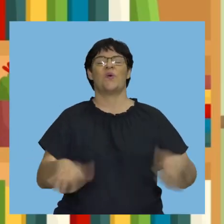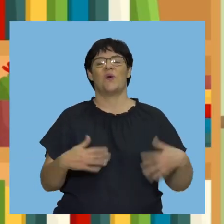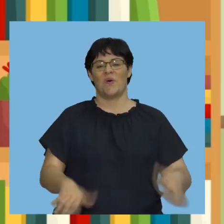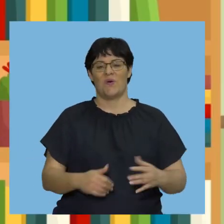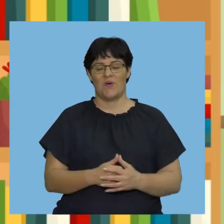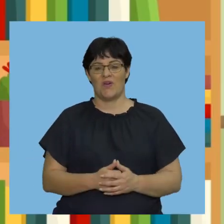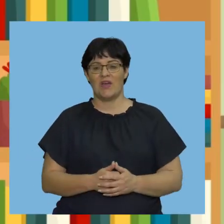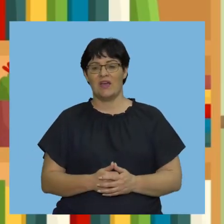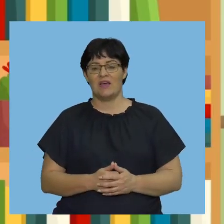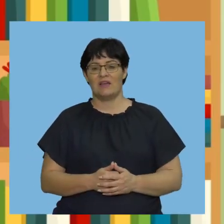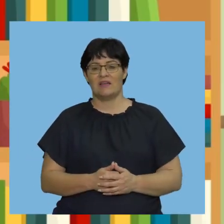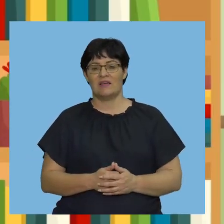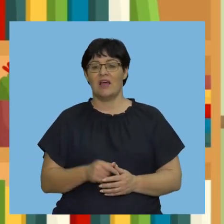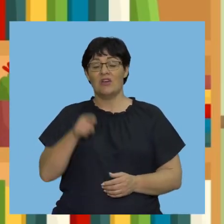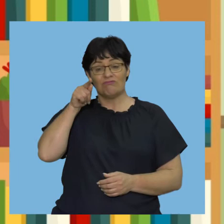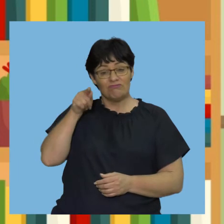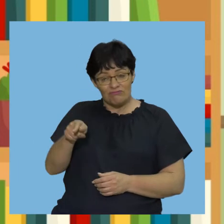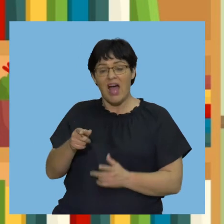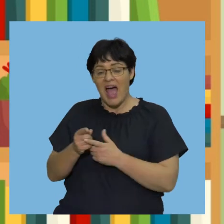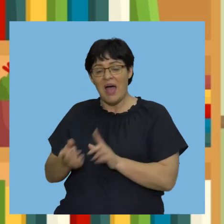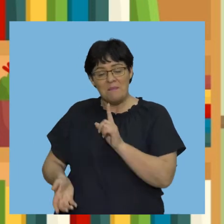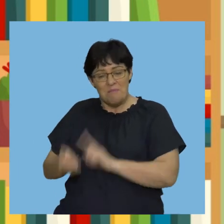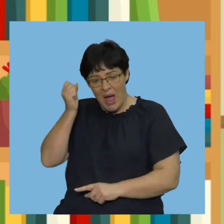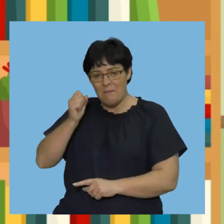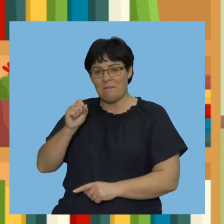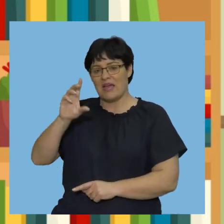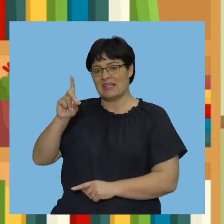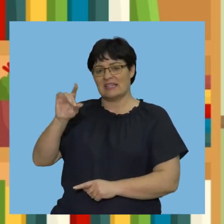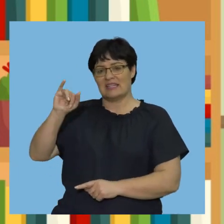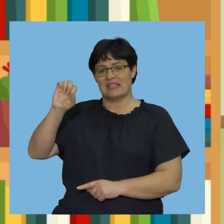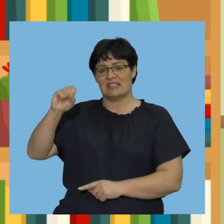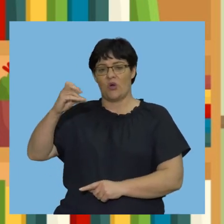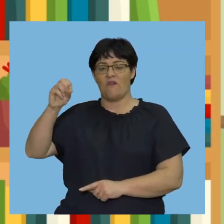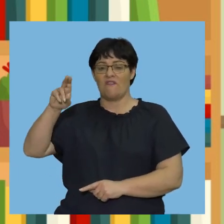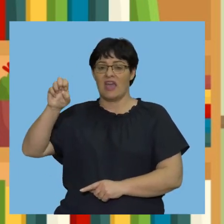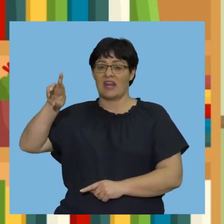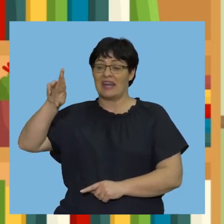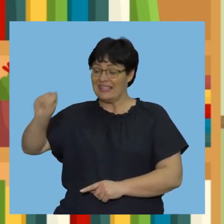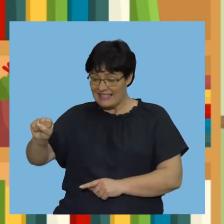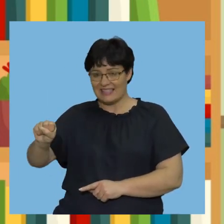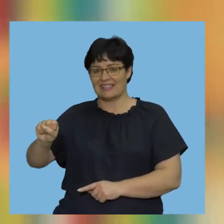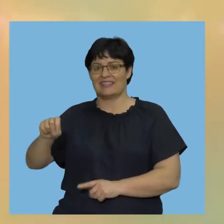Wonderful! She discovers a puncture in her tire. Well done, grade 4s.